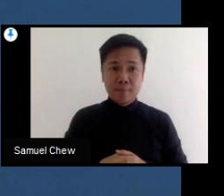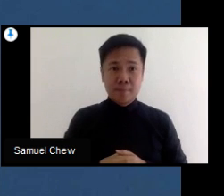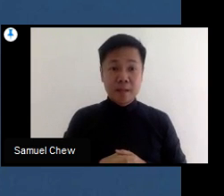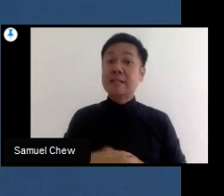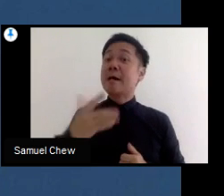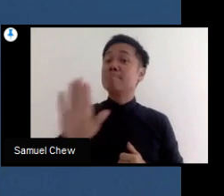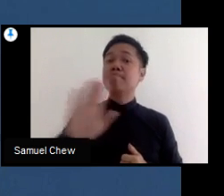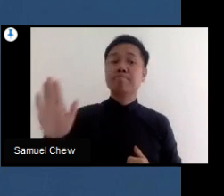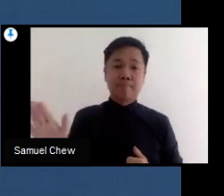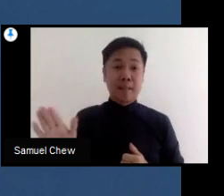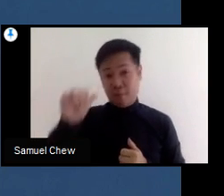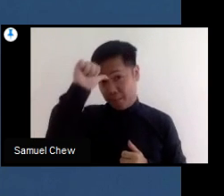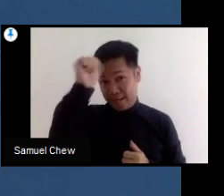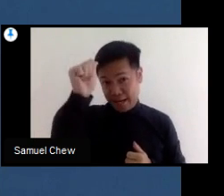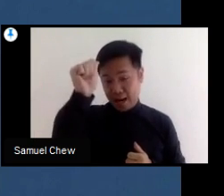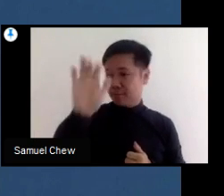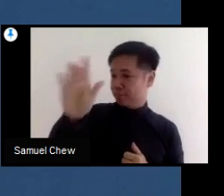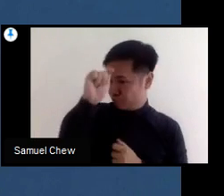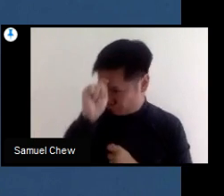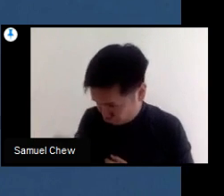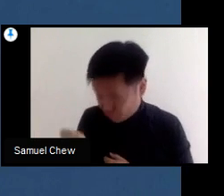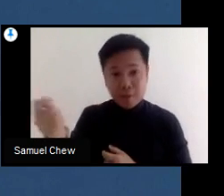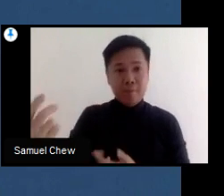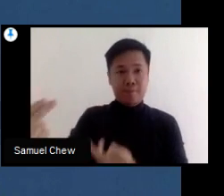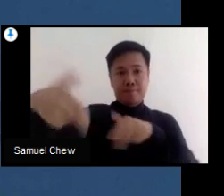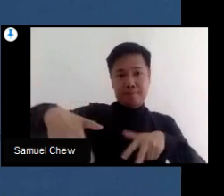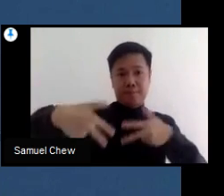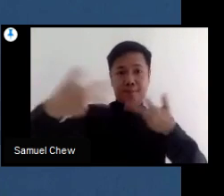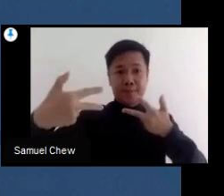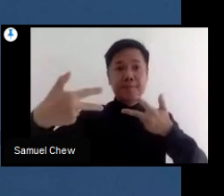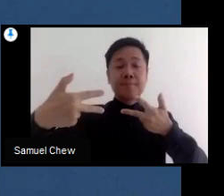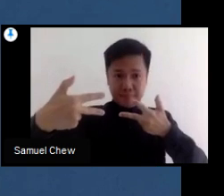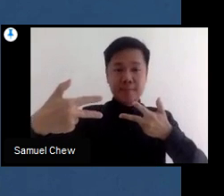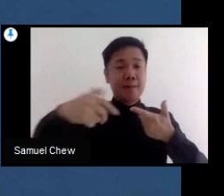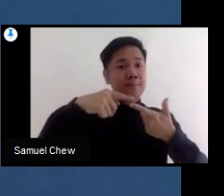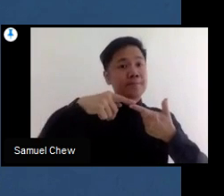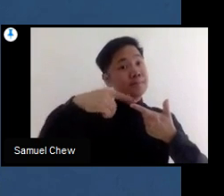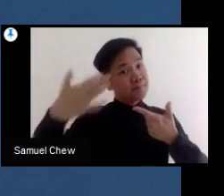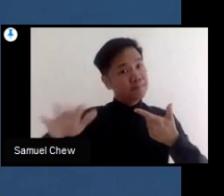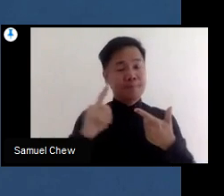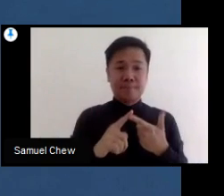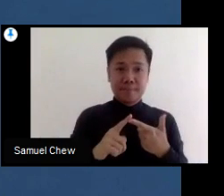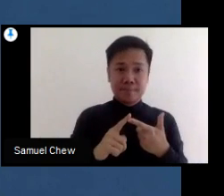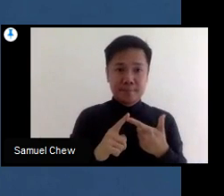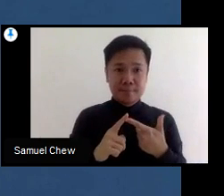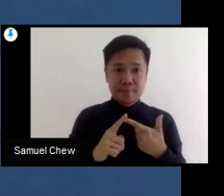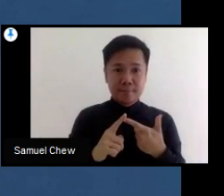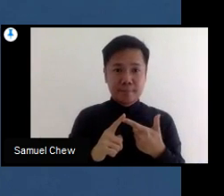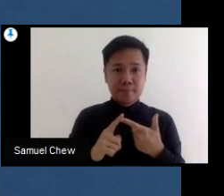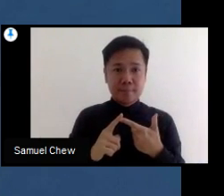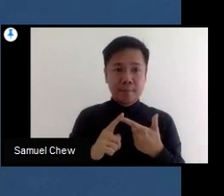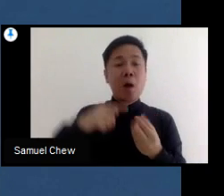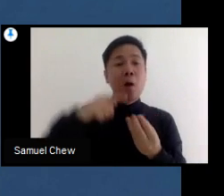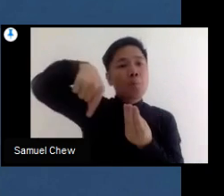from India joining us online, to be followed by the distinguished delegation from Bhutan